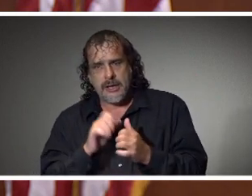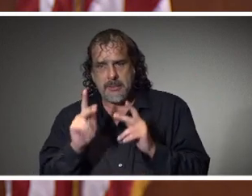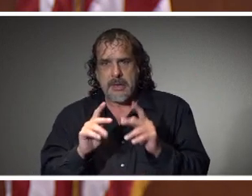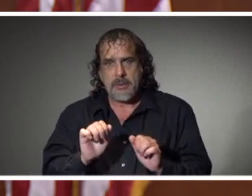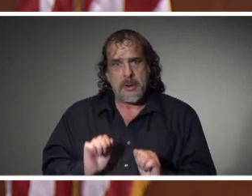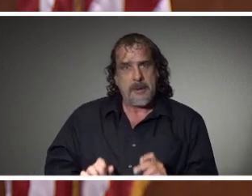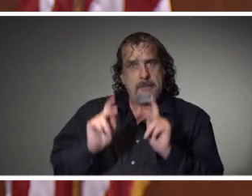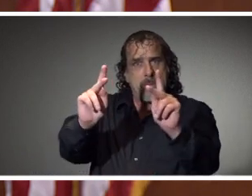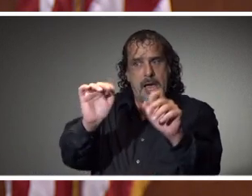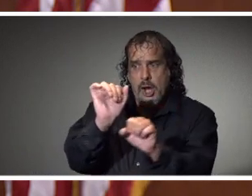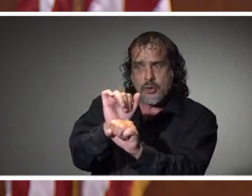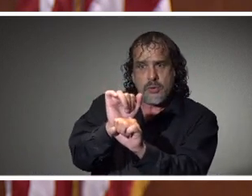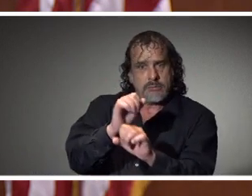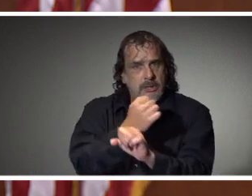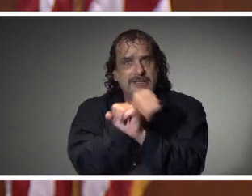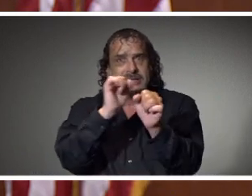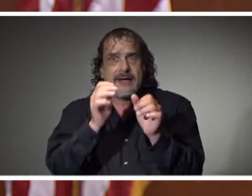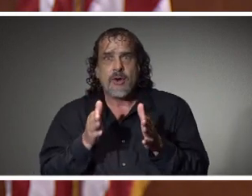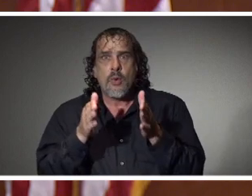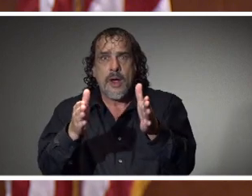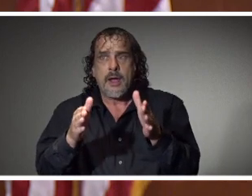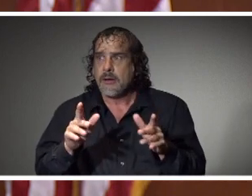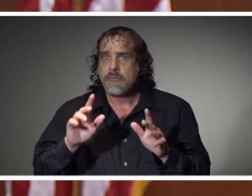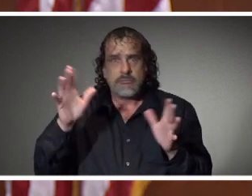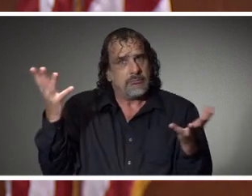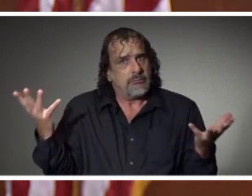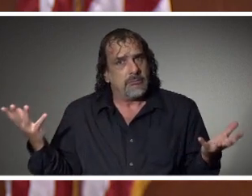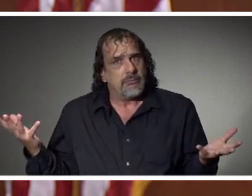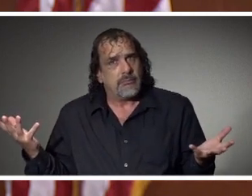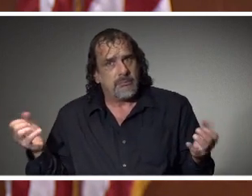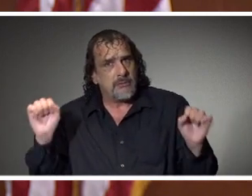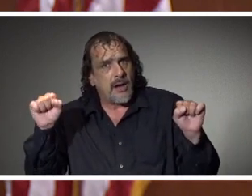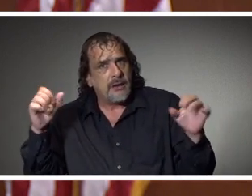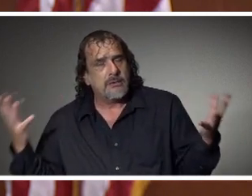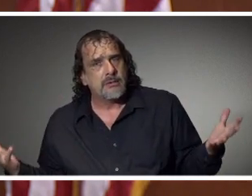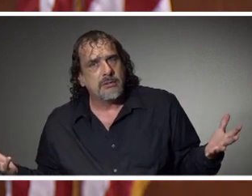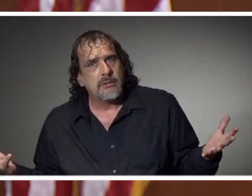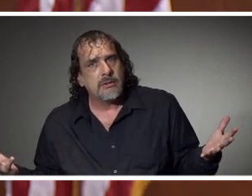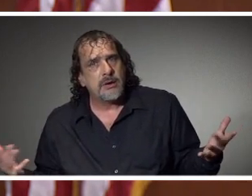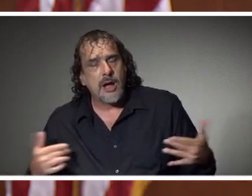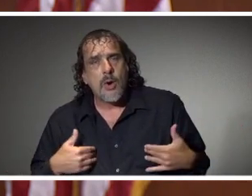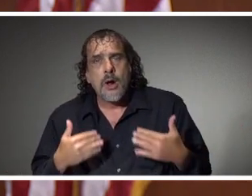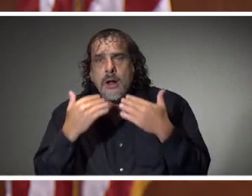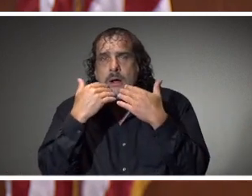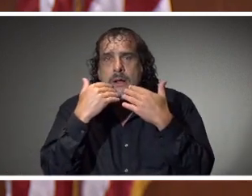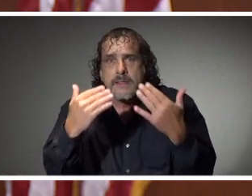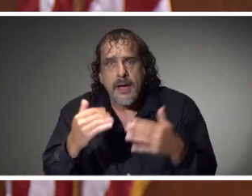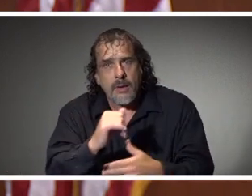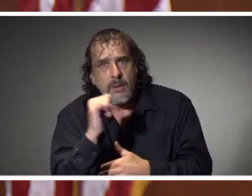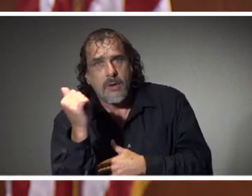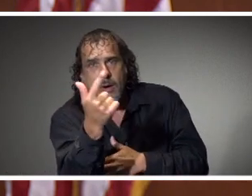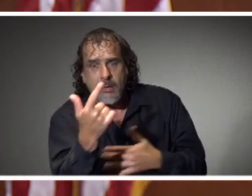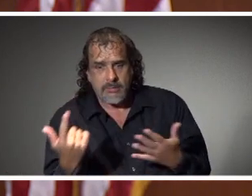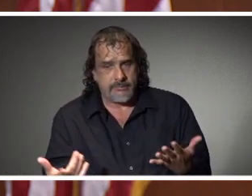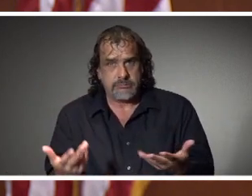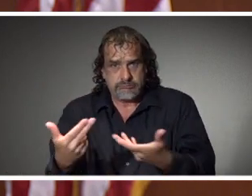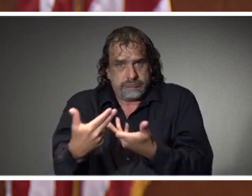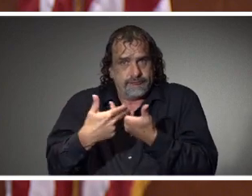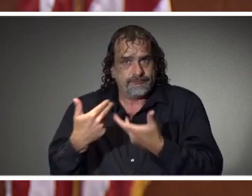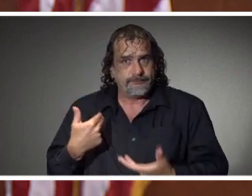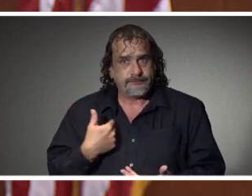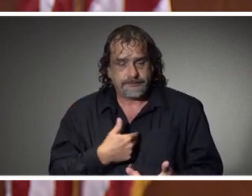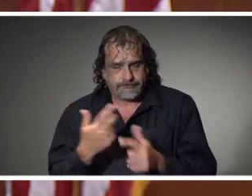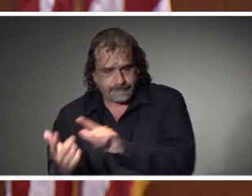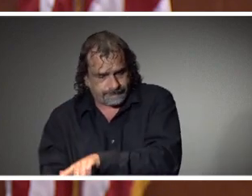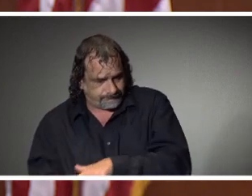work in a safe, responsible way. And so I want to thank everyone again for being here. I'm going to